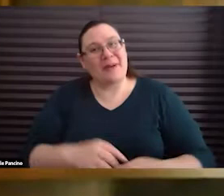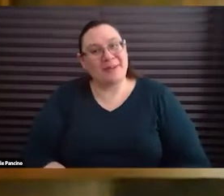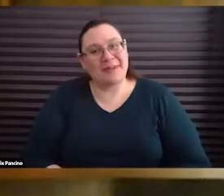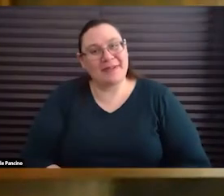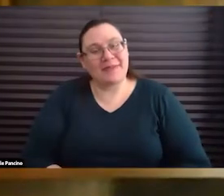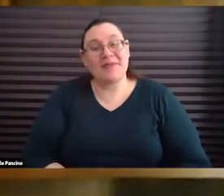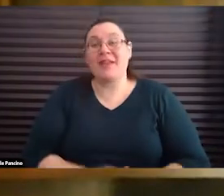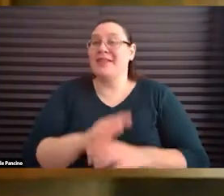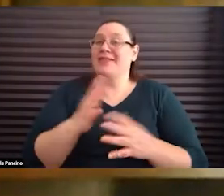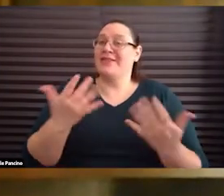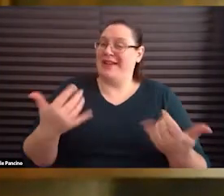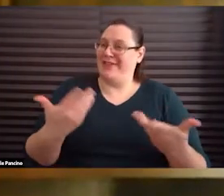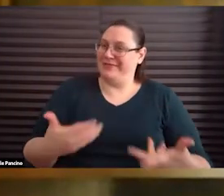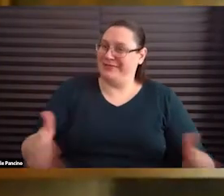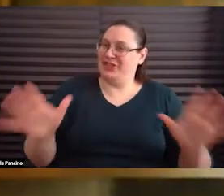further ado,